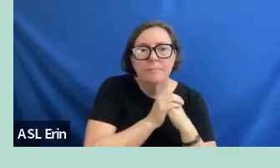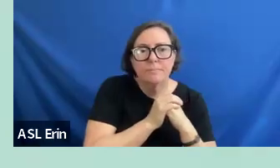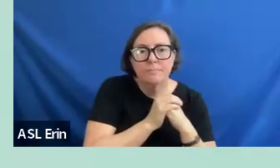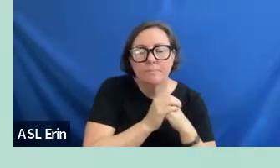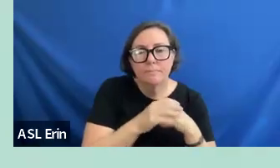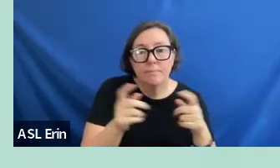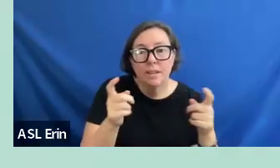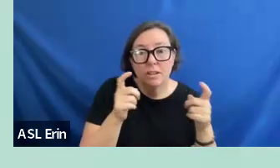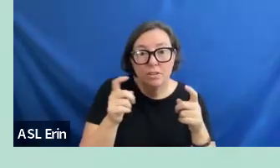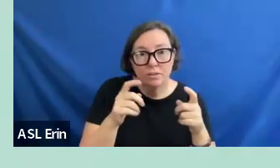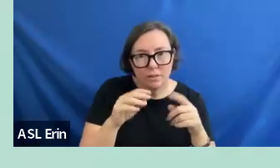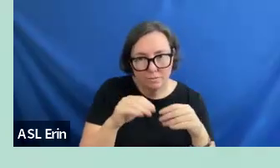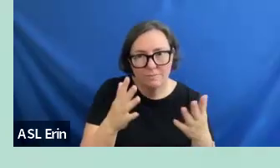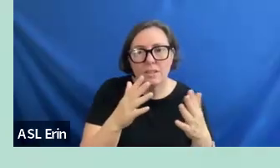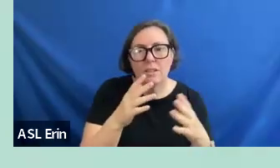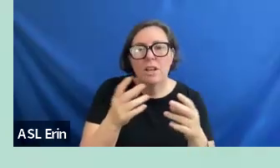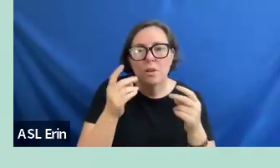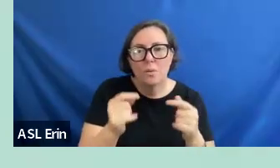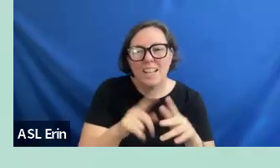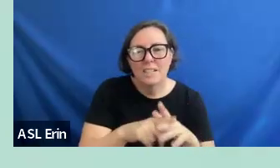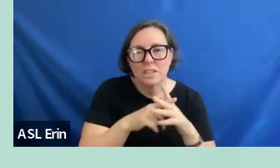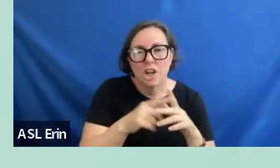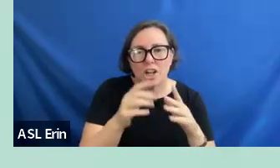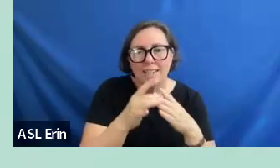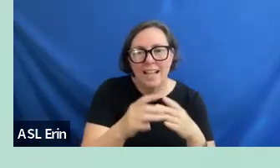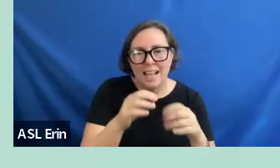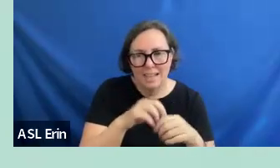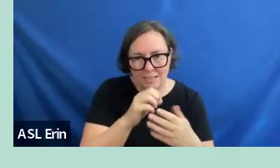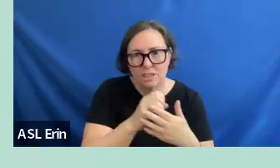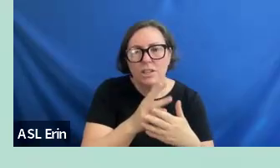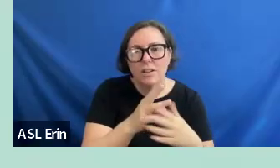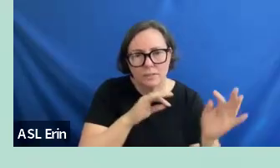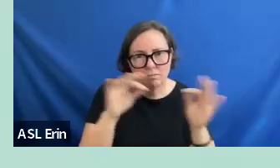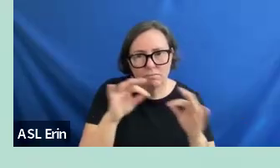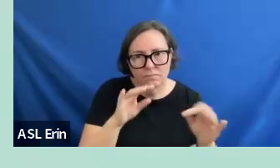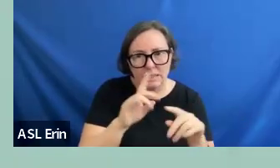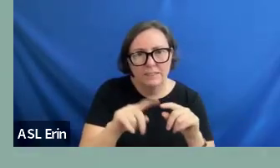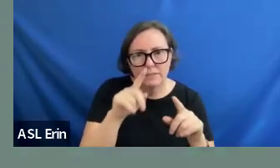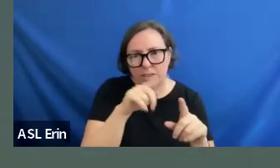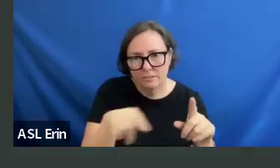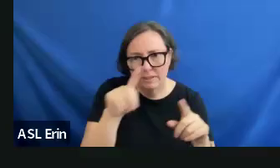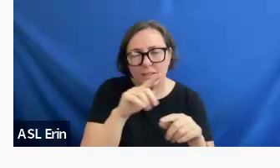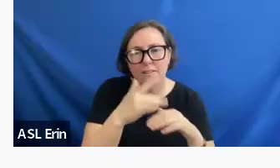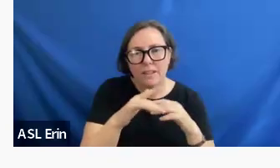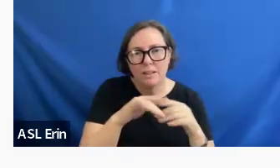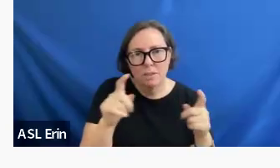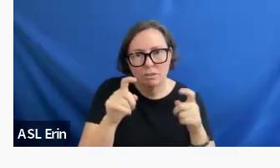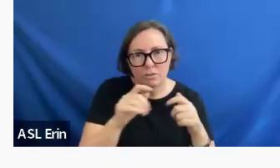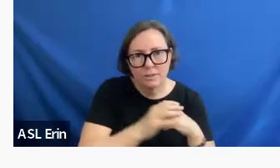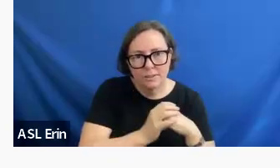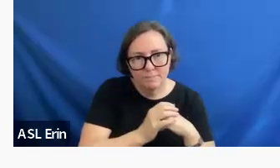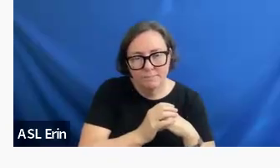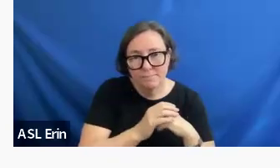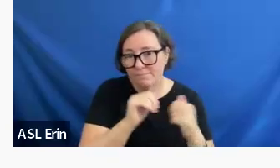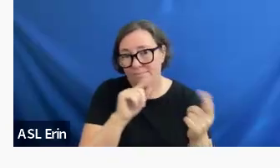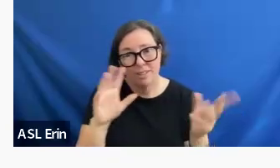Control even provides quick start guides right within the software to orient you to all the controls available. All in